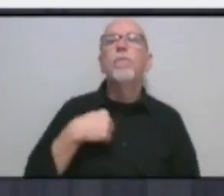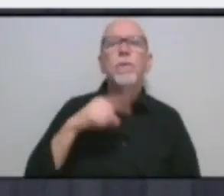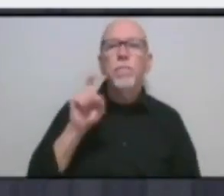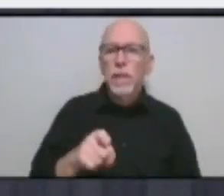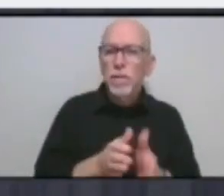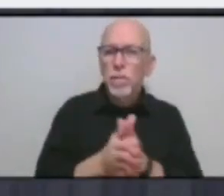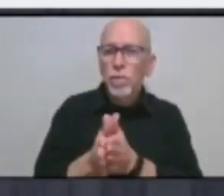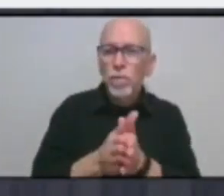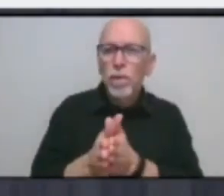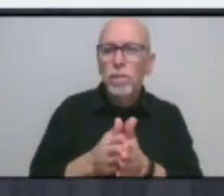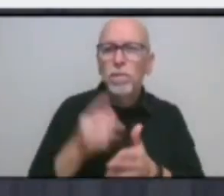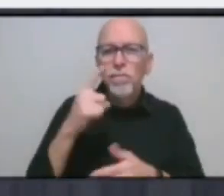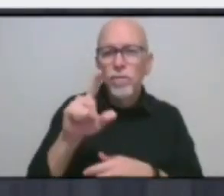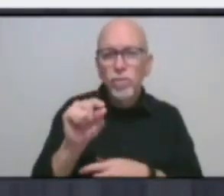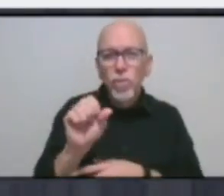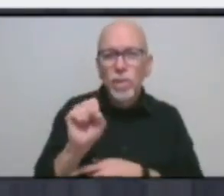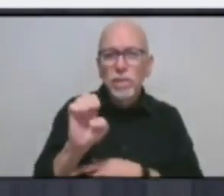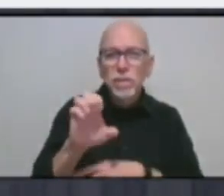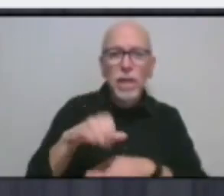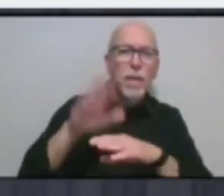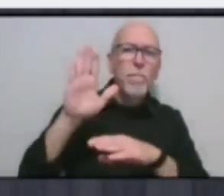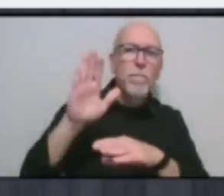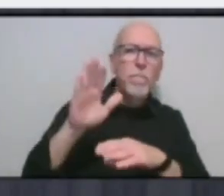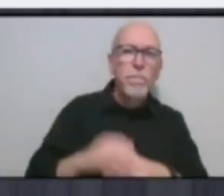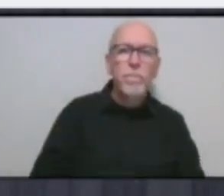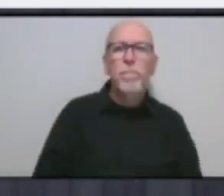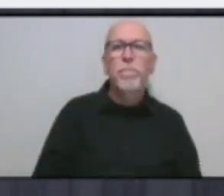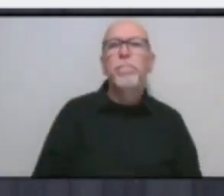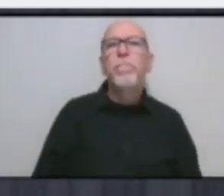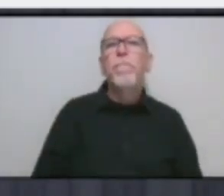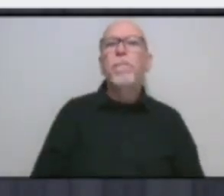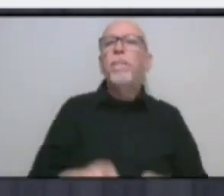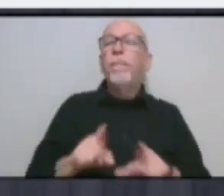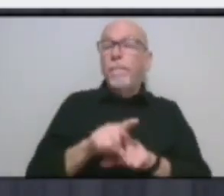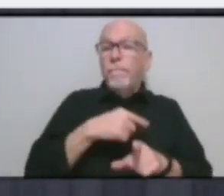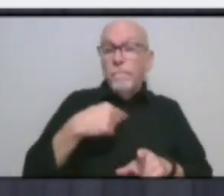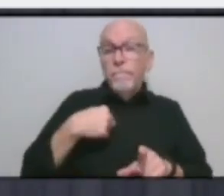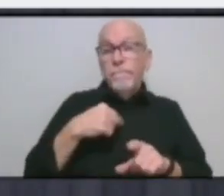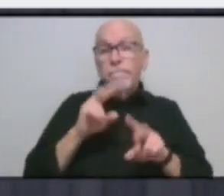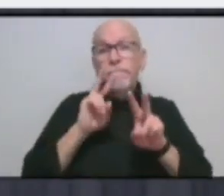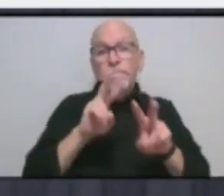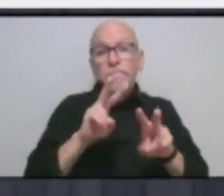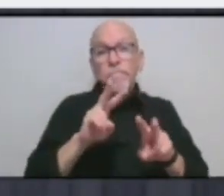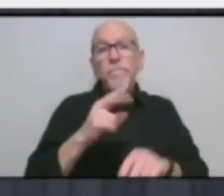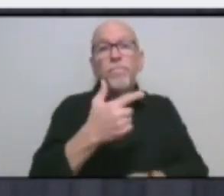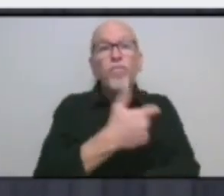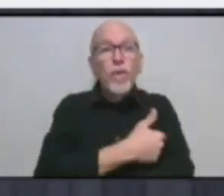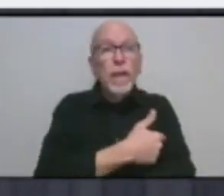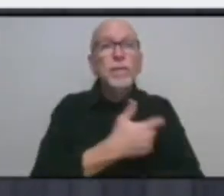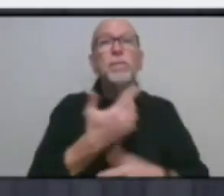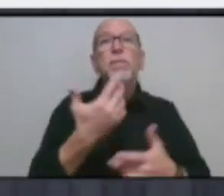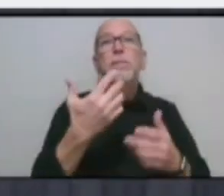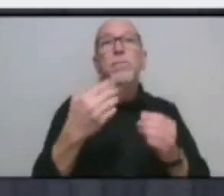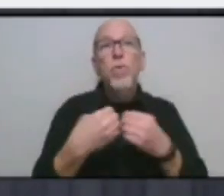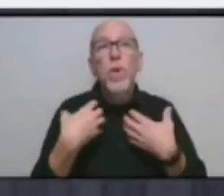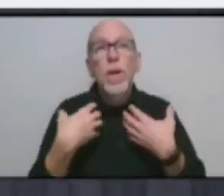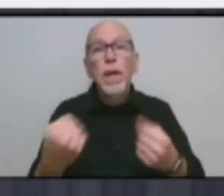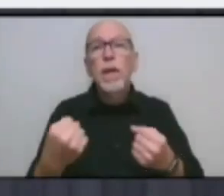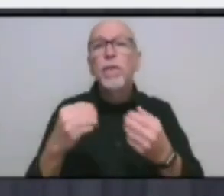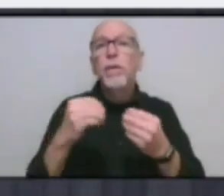for 20 or more seconds. And again, as we look forward to vaccine and a healthier and more